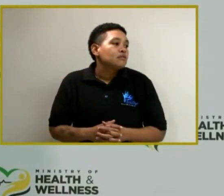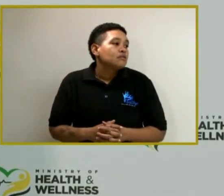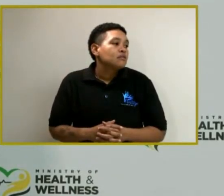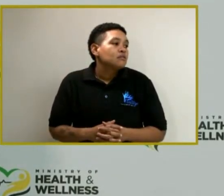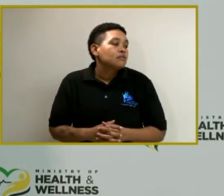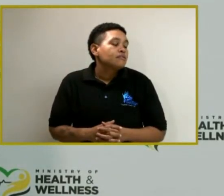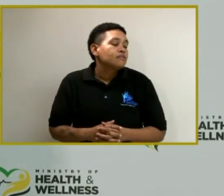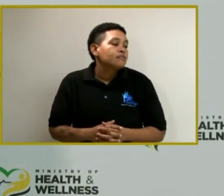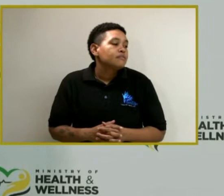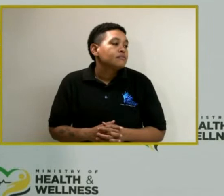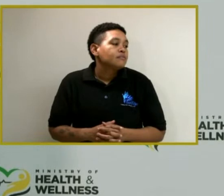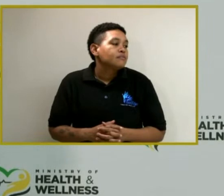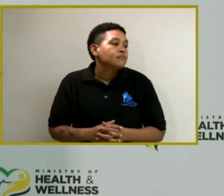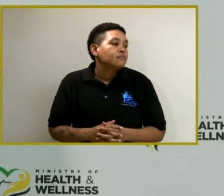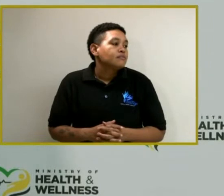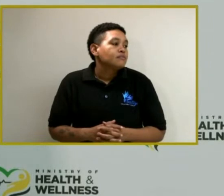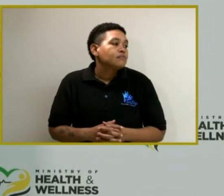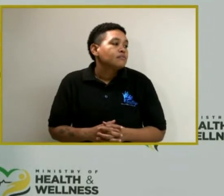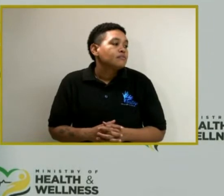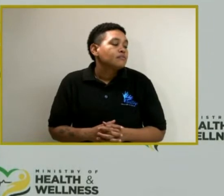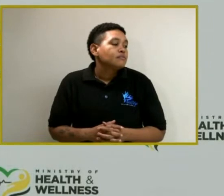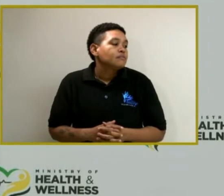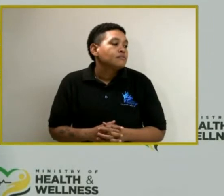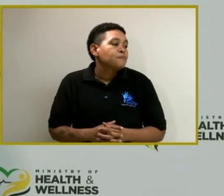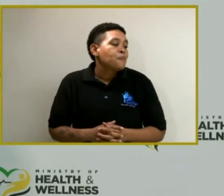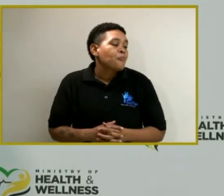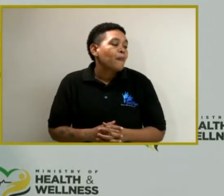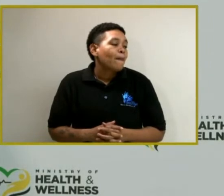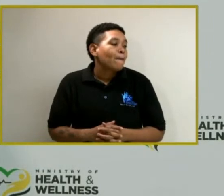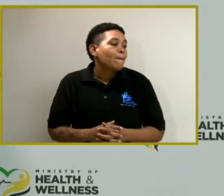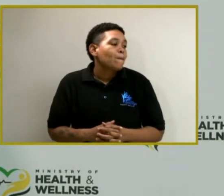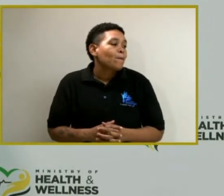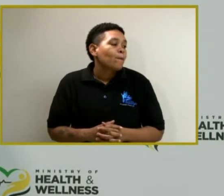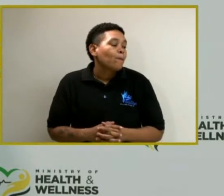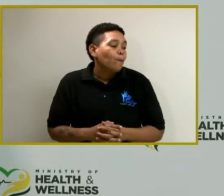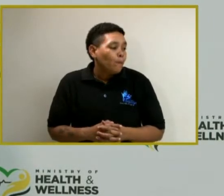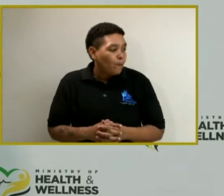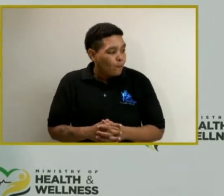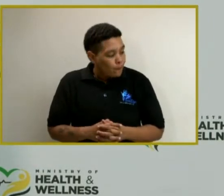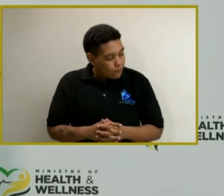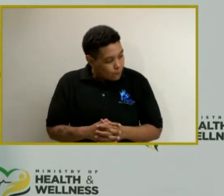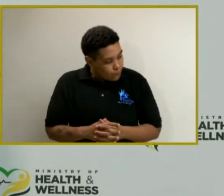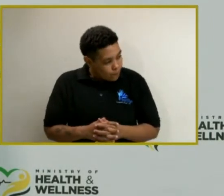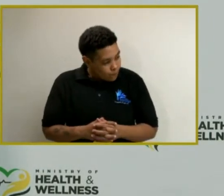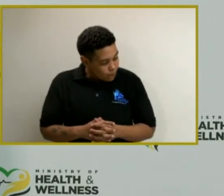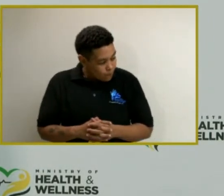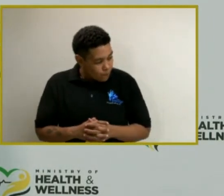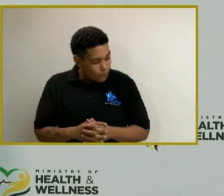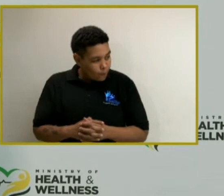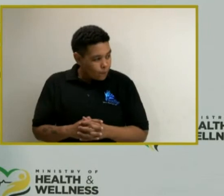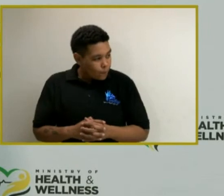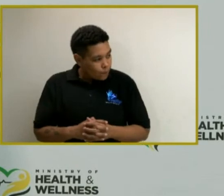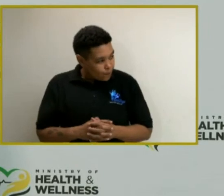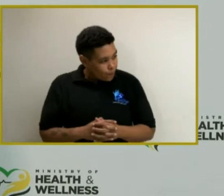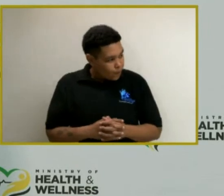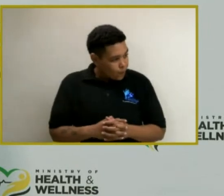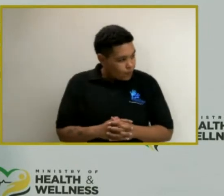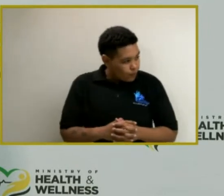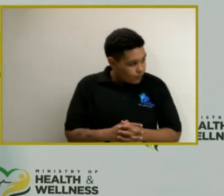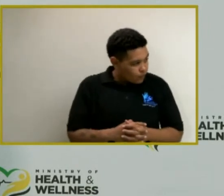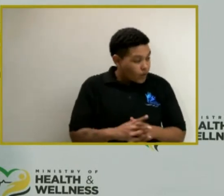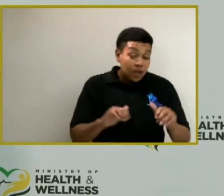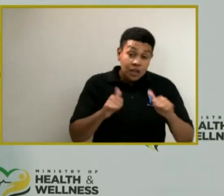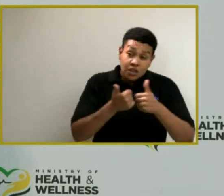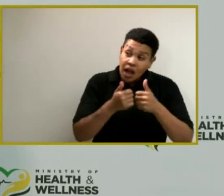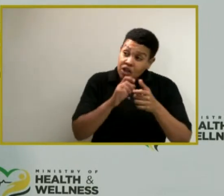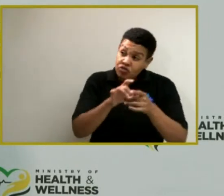challenges around enforcement are real, and they are real because there is a lot of